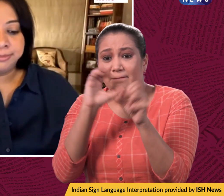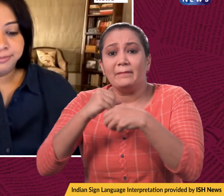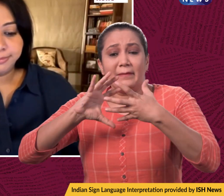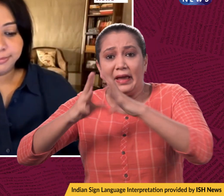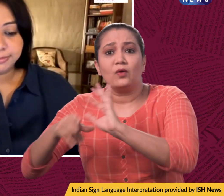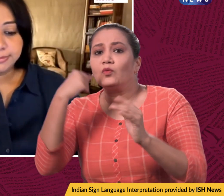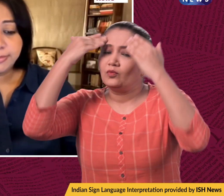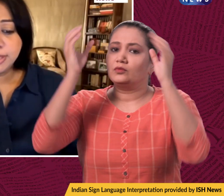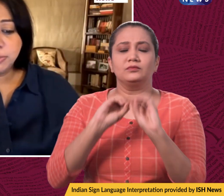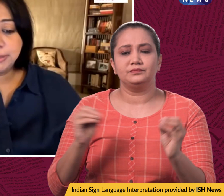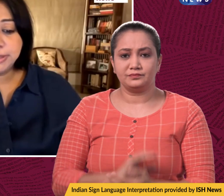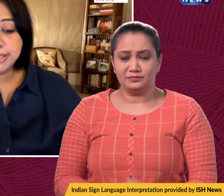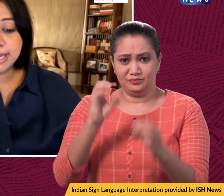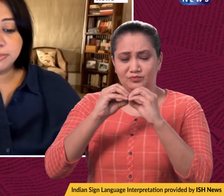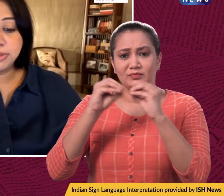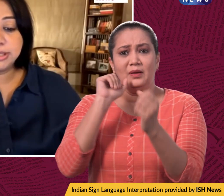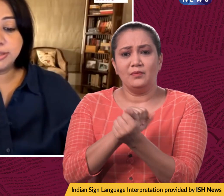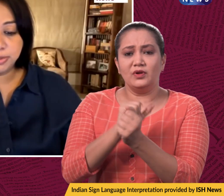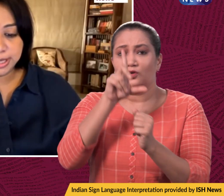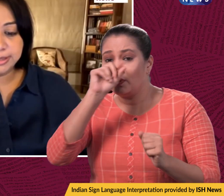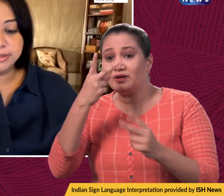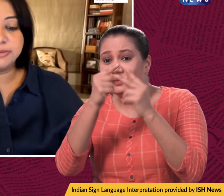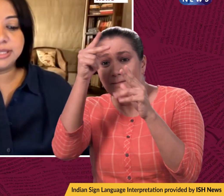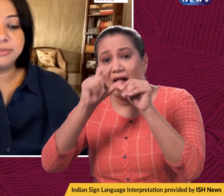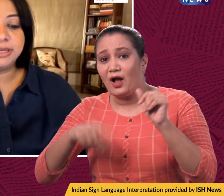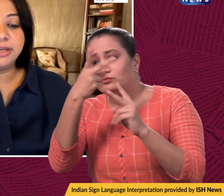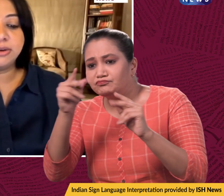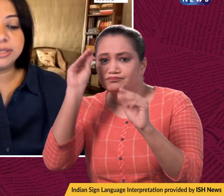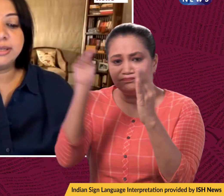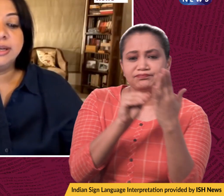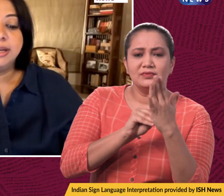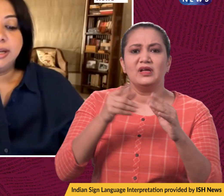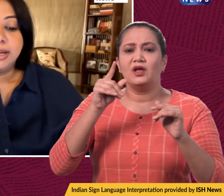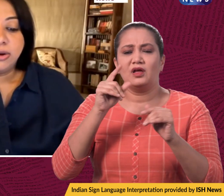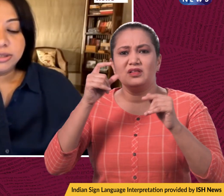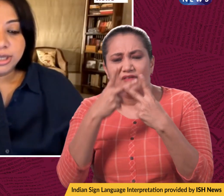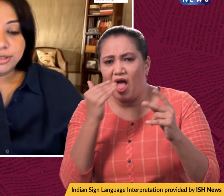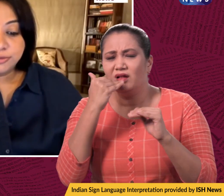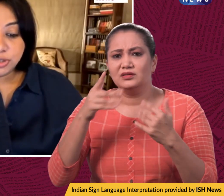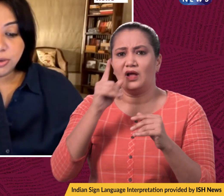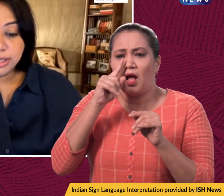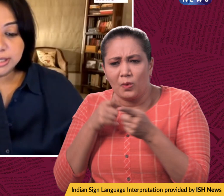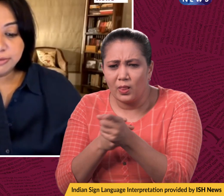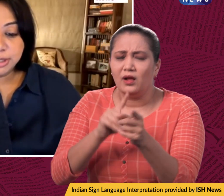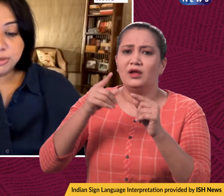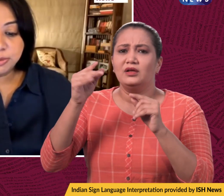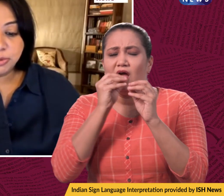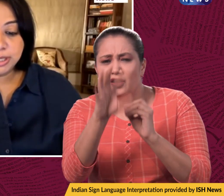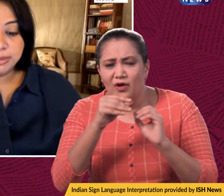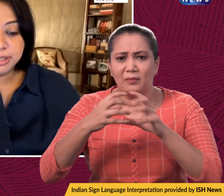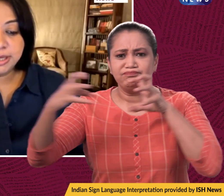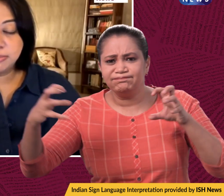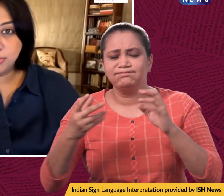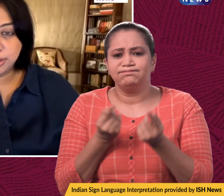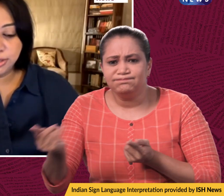app. The Mumbai police has booked certain Twitter handles for disseminating content on charges of stalking, defamation,